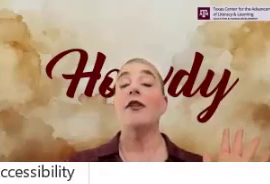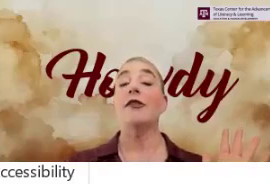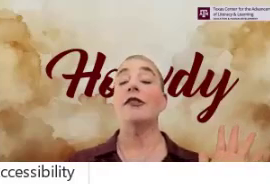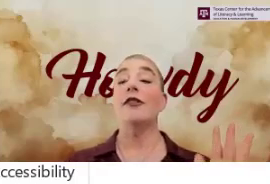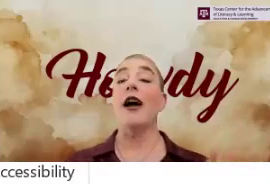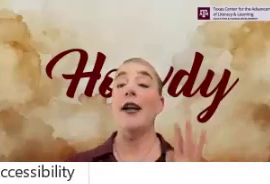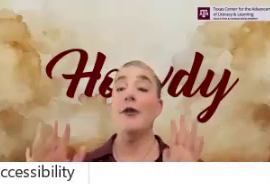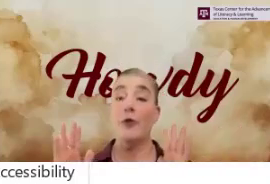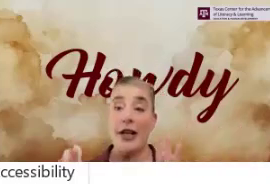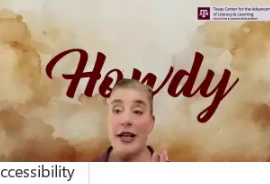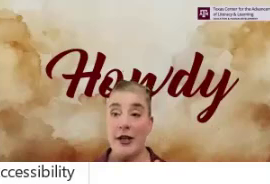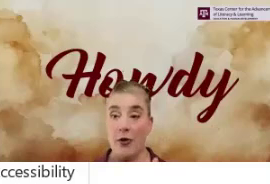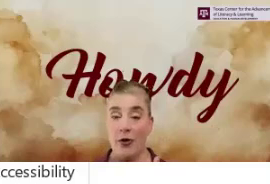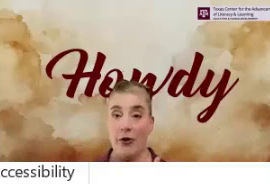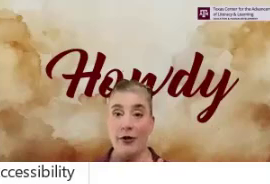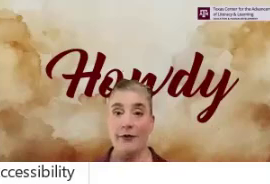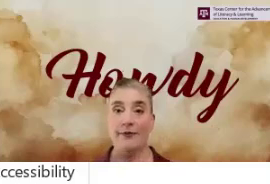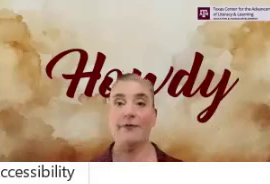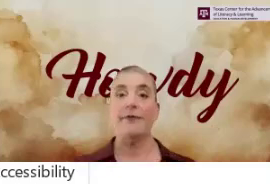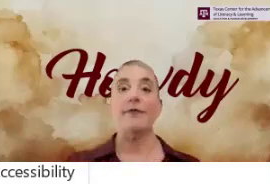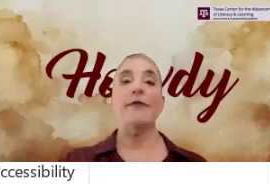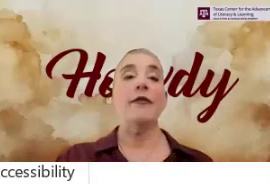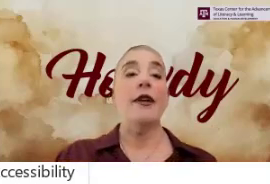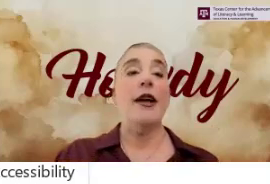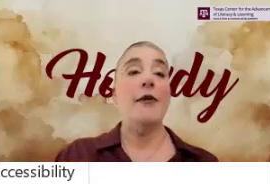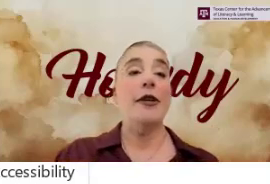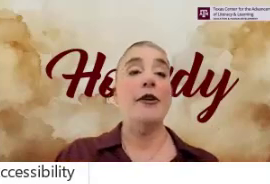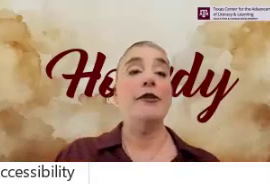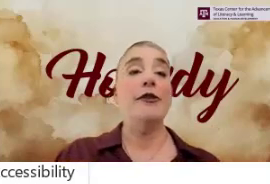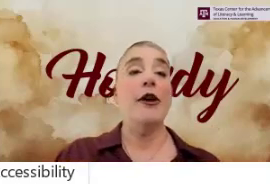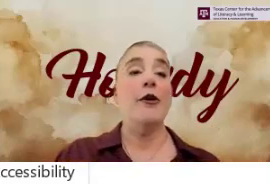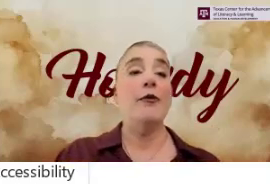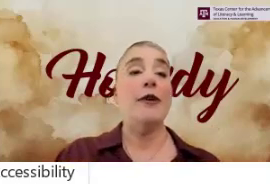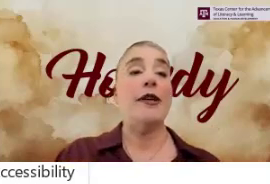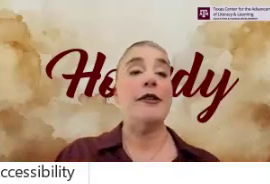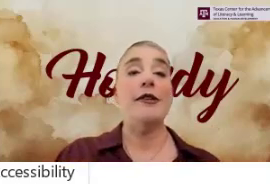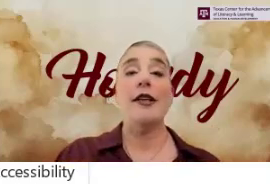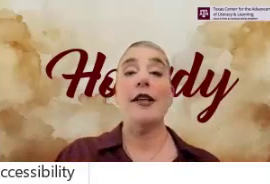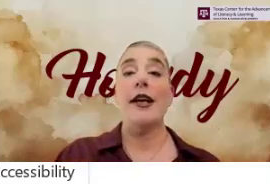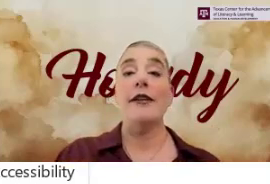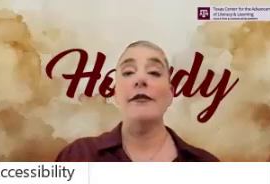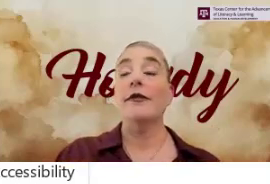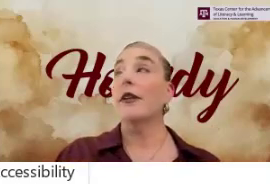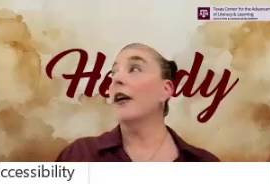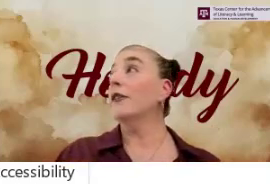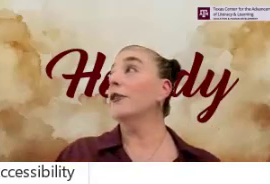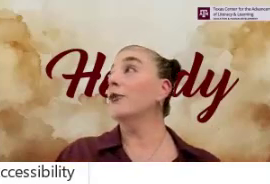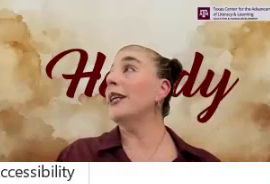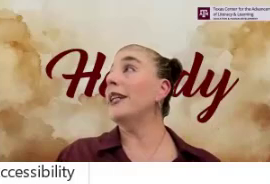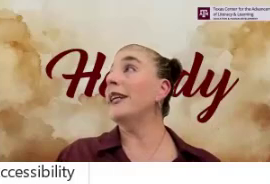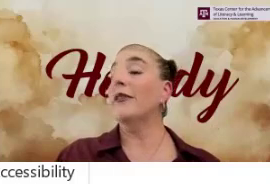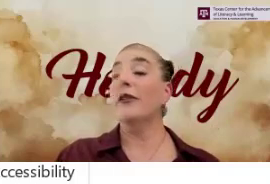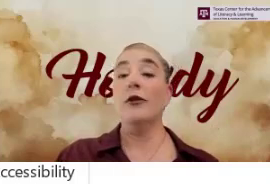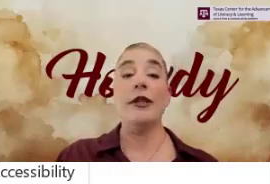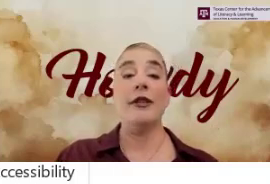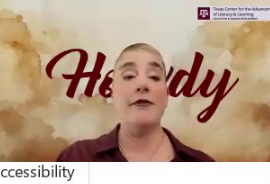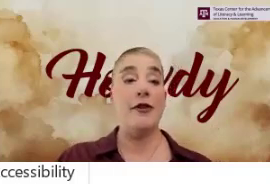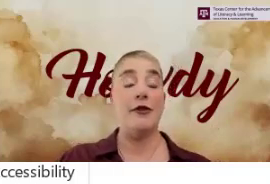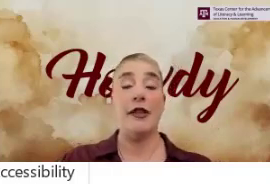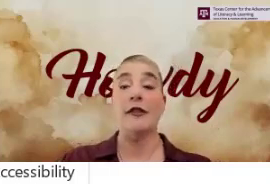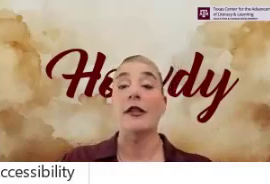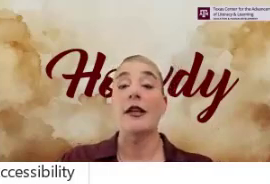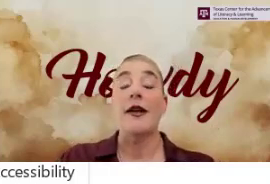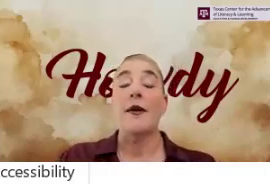checker. The slide reading order, and I'm gonna go slow because this can get a little weedy and a little